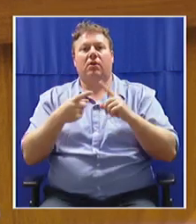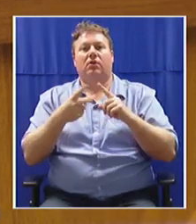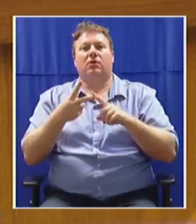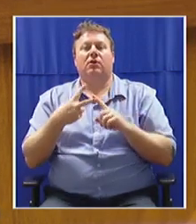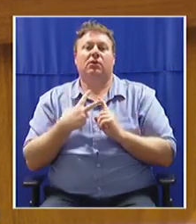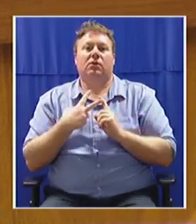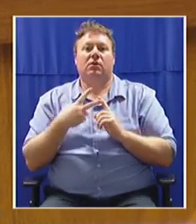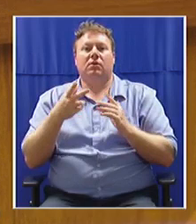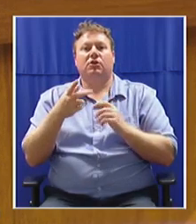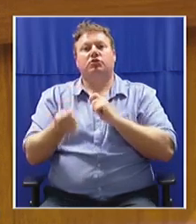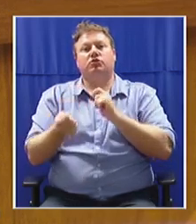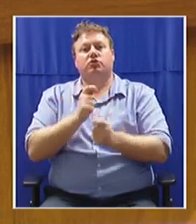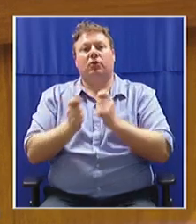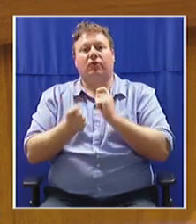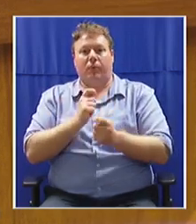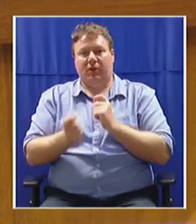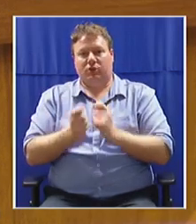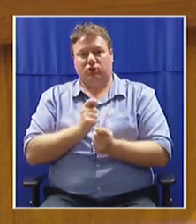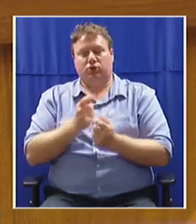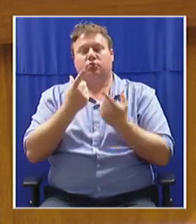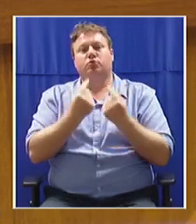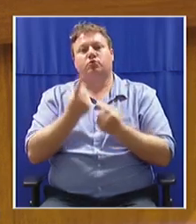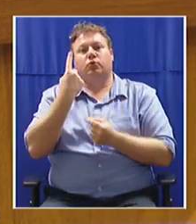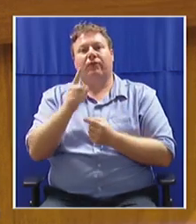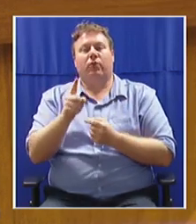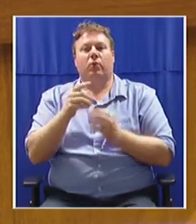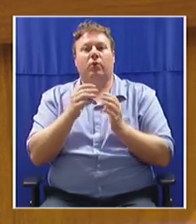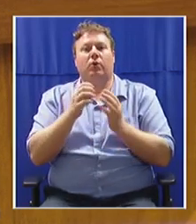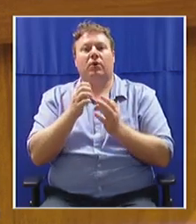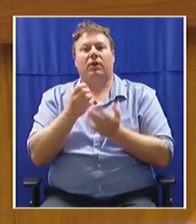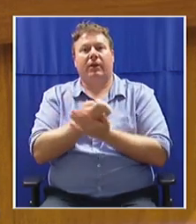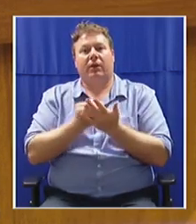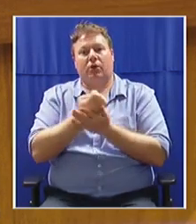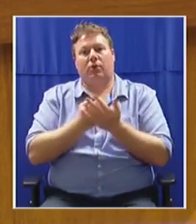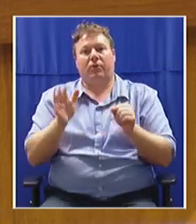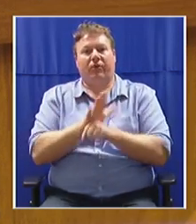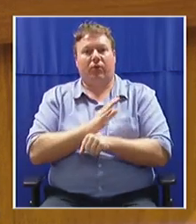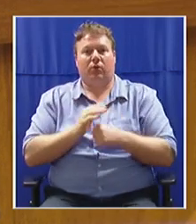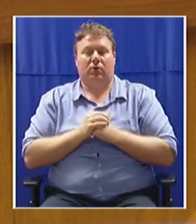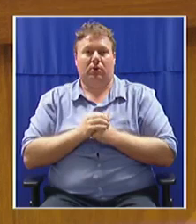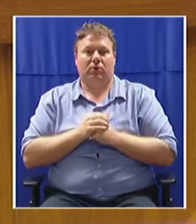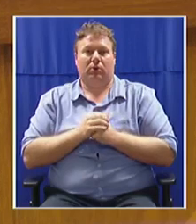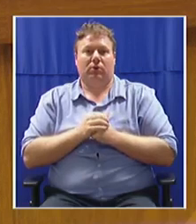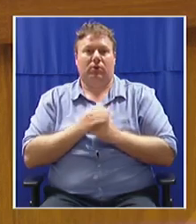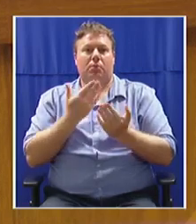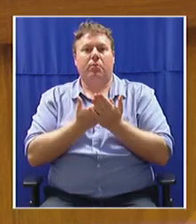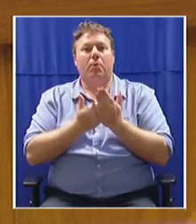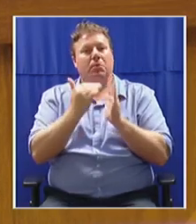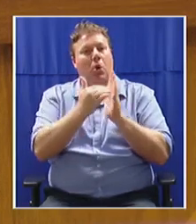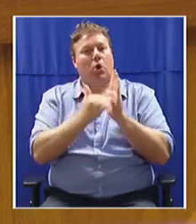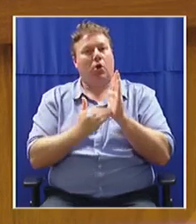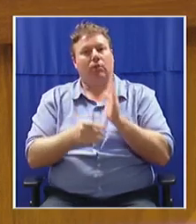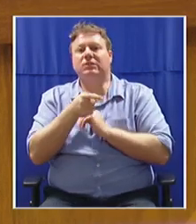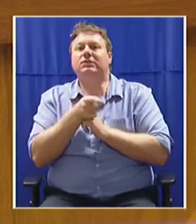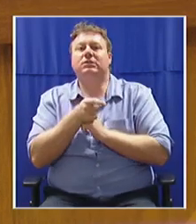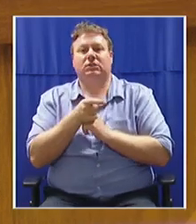the transformation of our economy. The purpose of this program is to revitalize